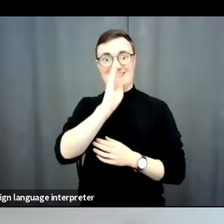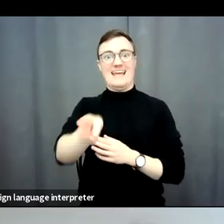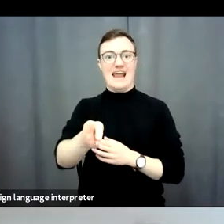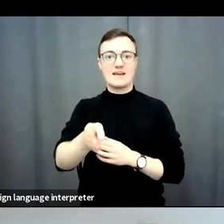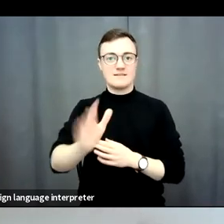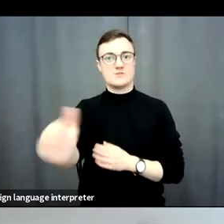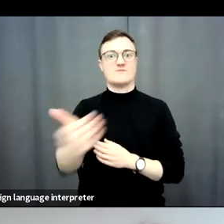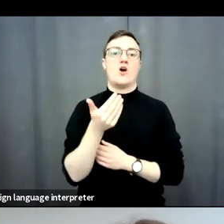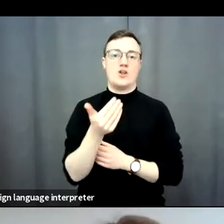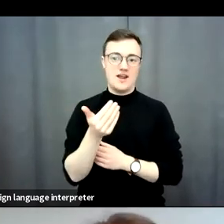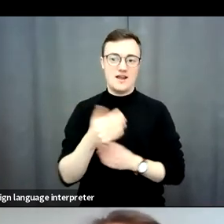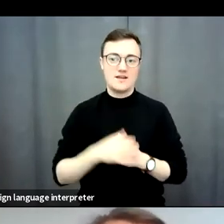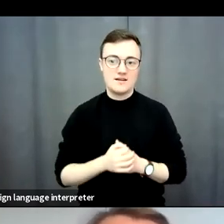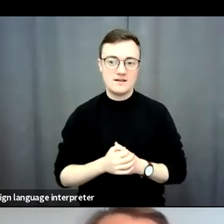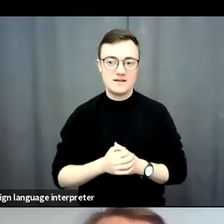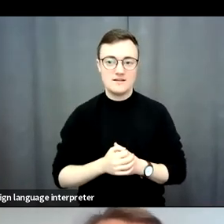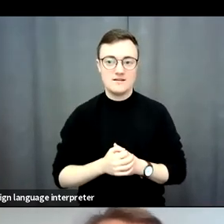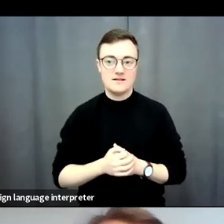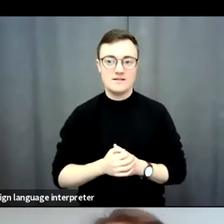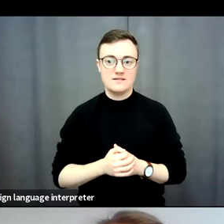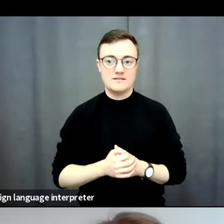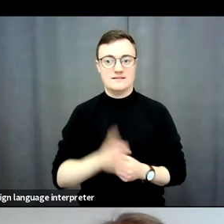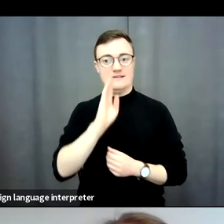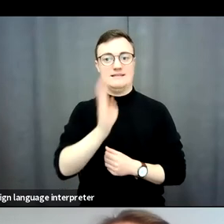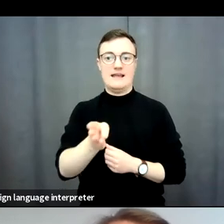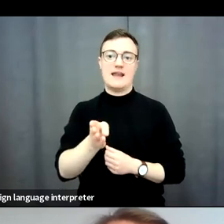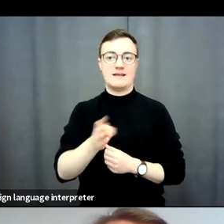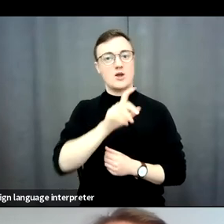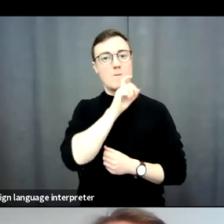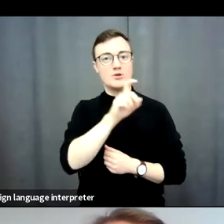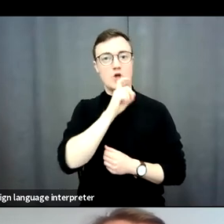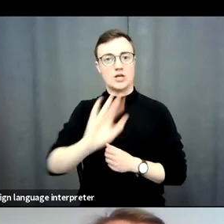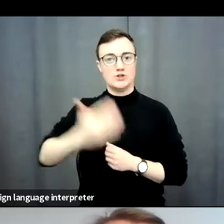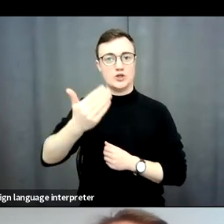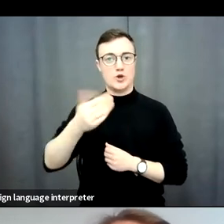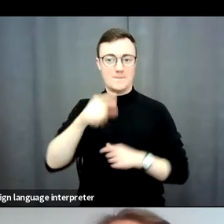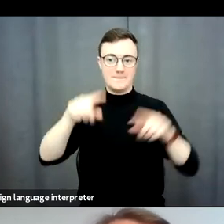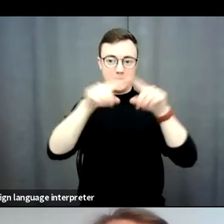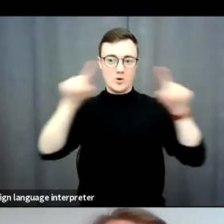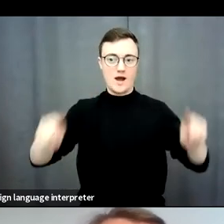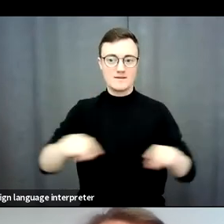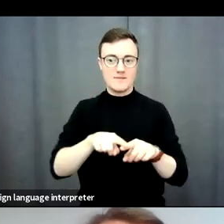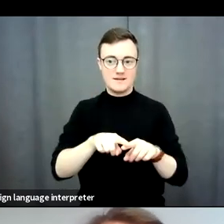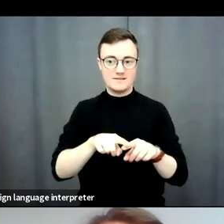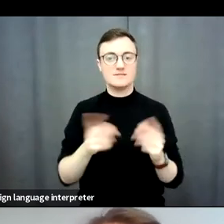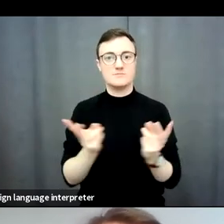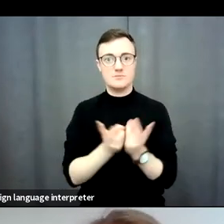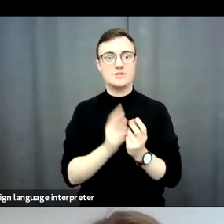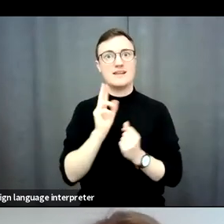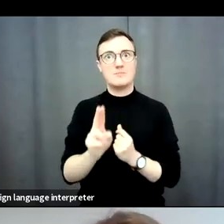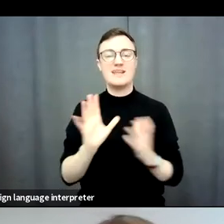this red or green comments on the screen and you can see really experience, how is